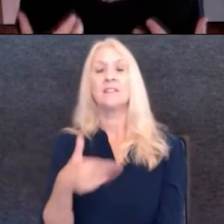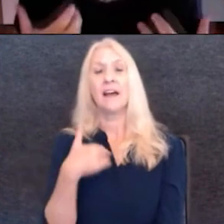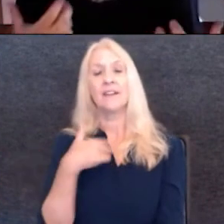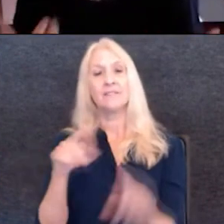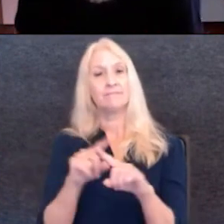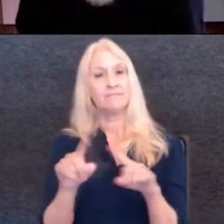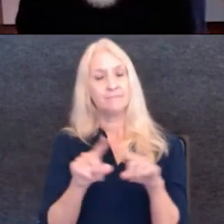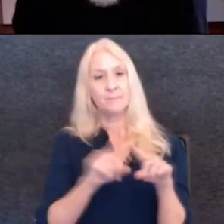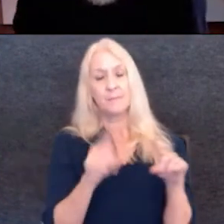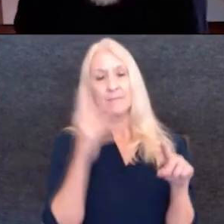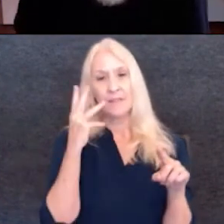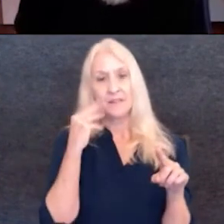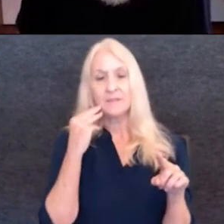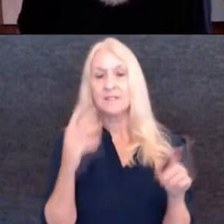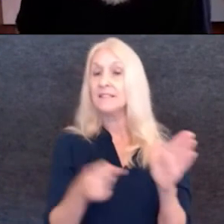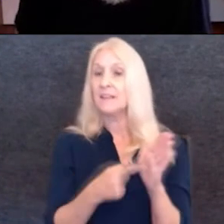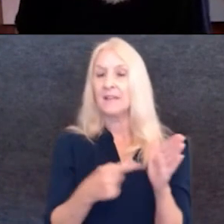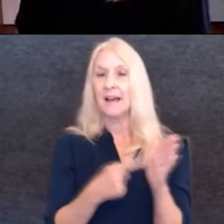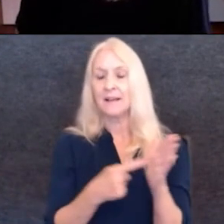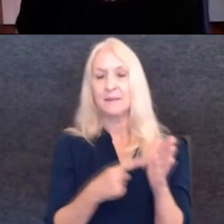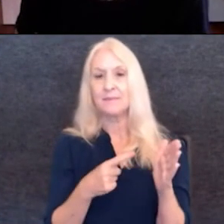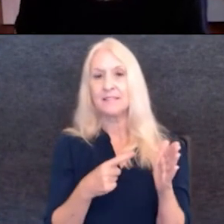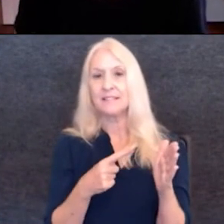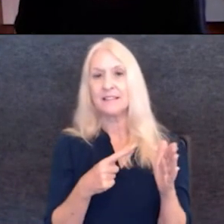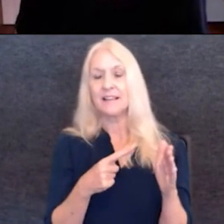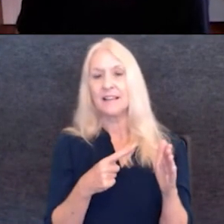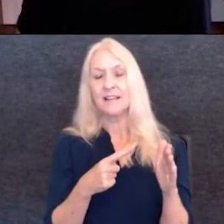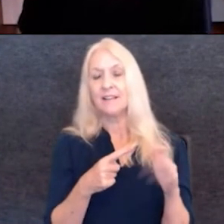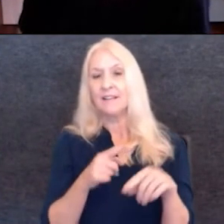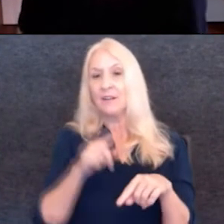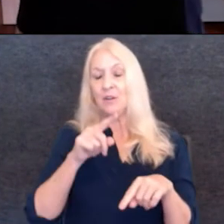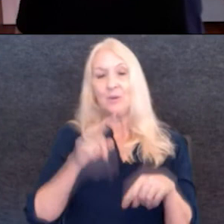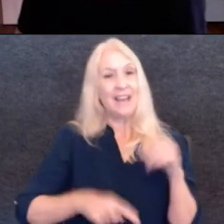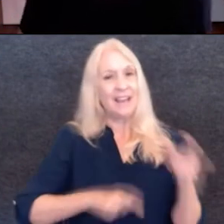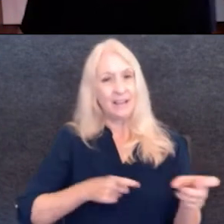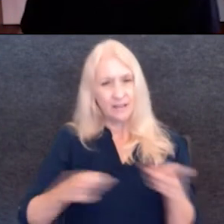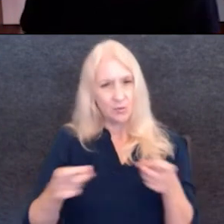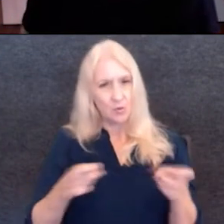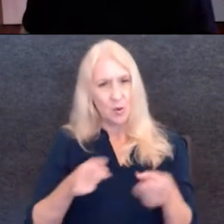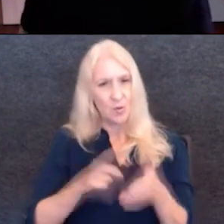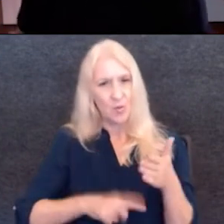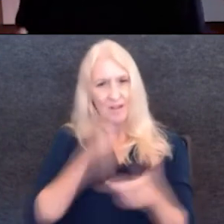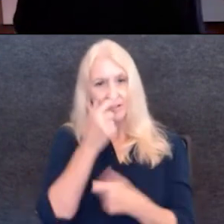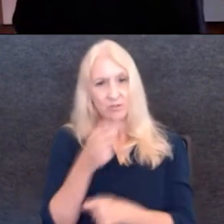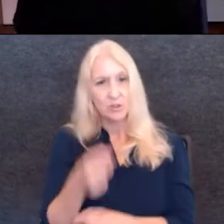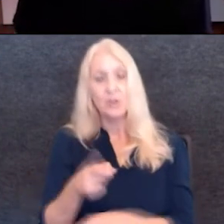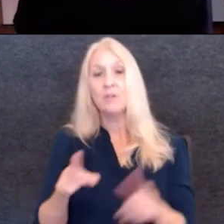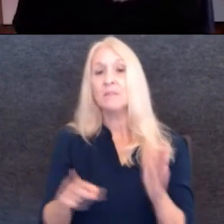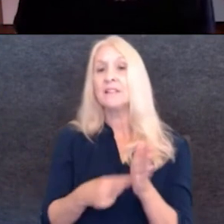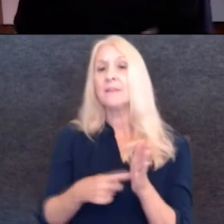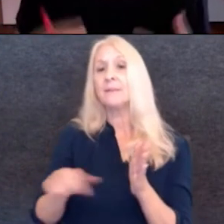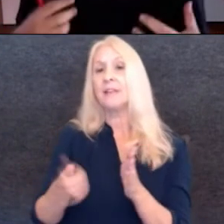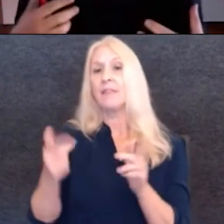Sometimes you cannot escape of what your eye is attracted to. But at the time you have another person in the table,